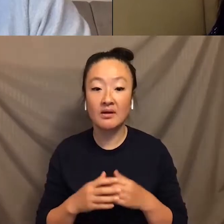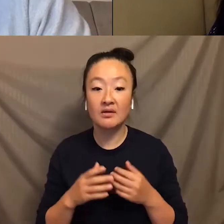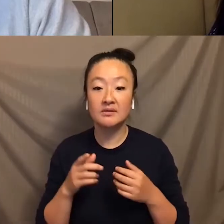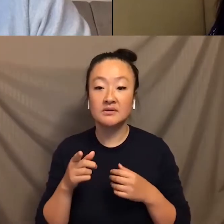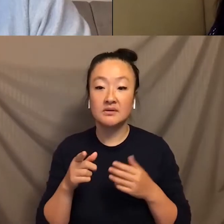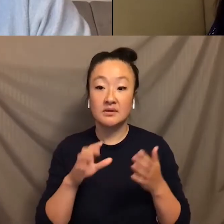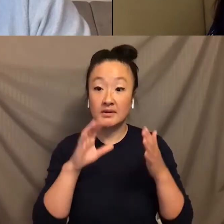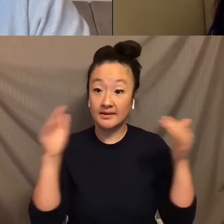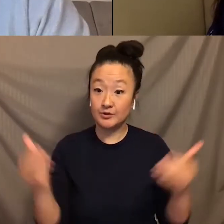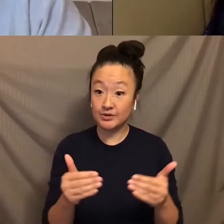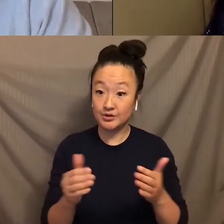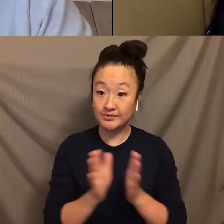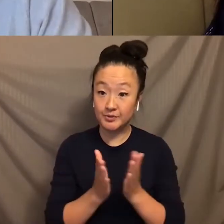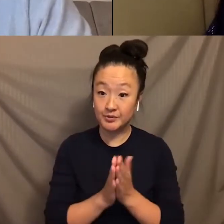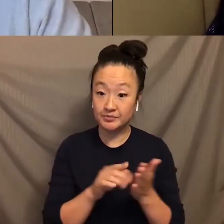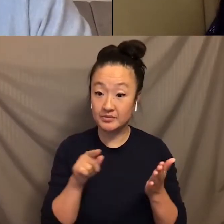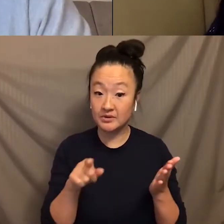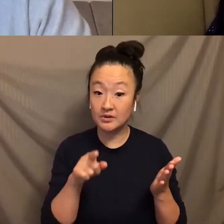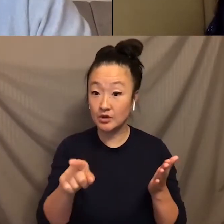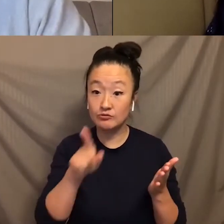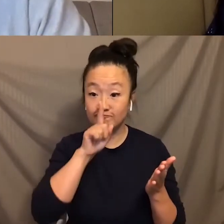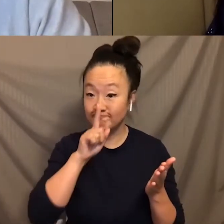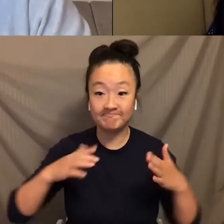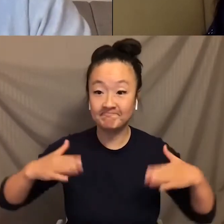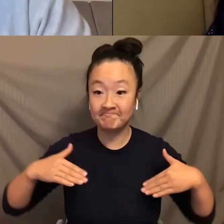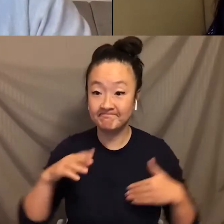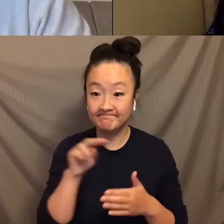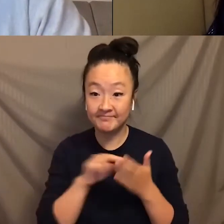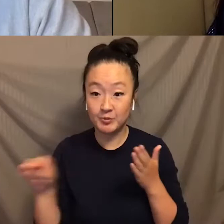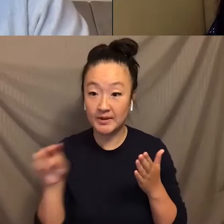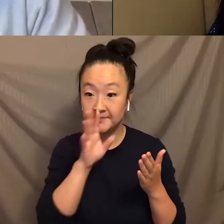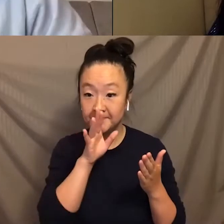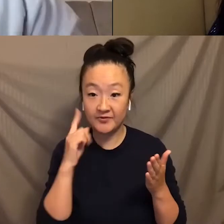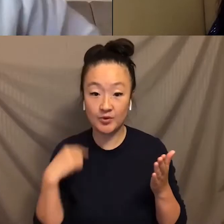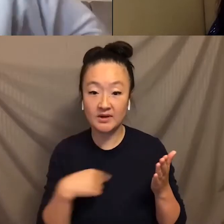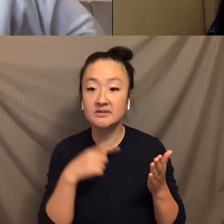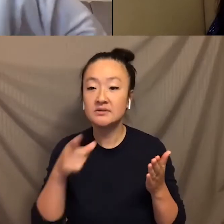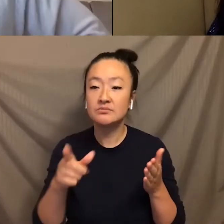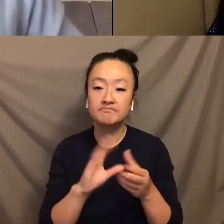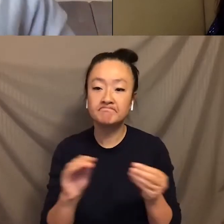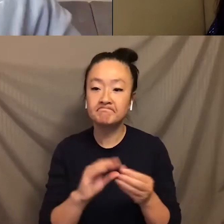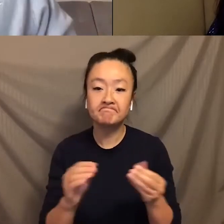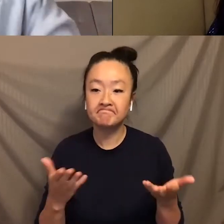the intro that you didn't read to us, you talk about